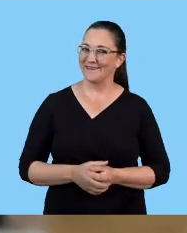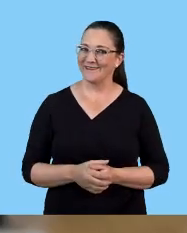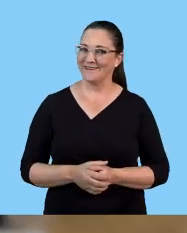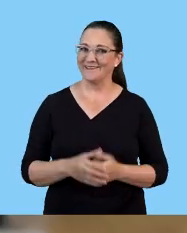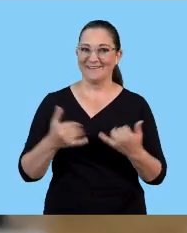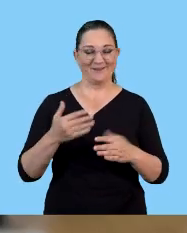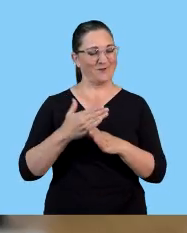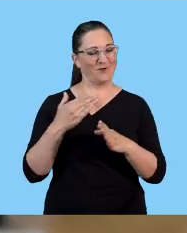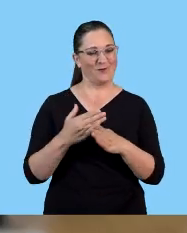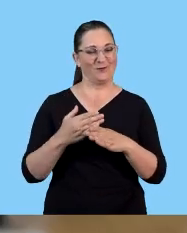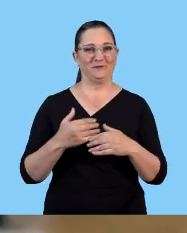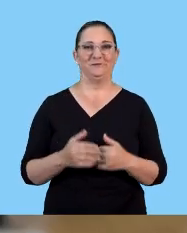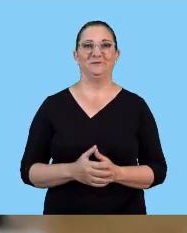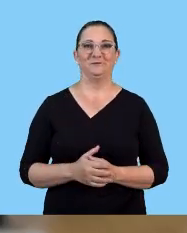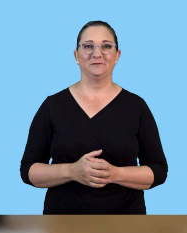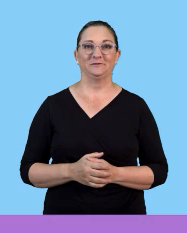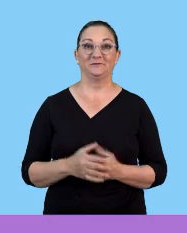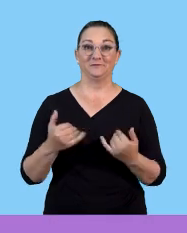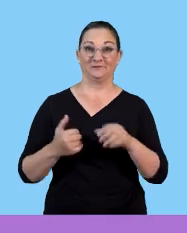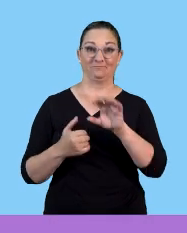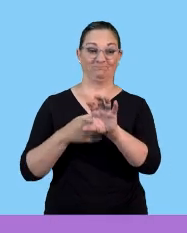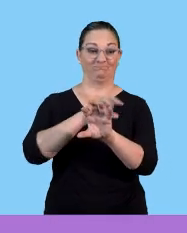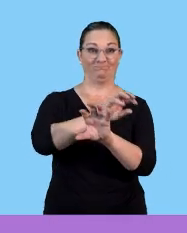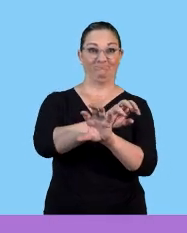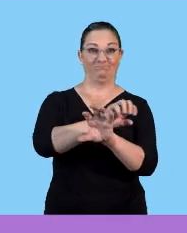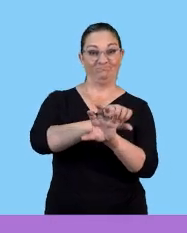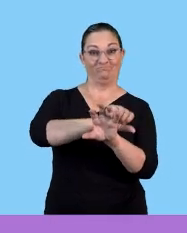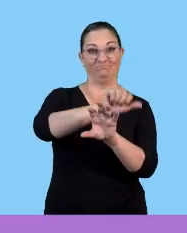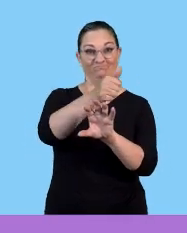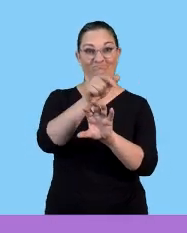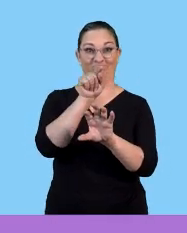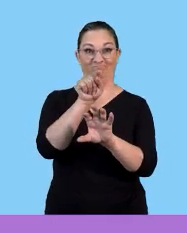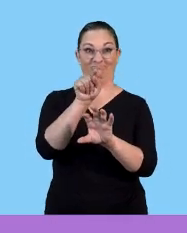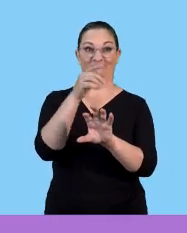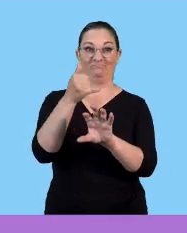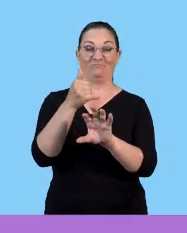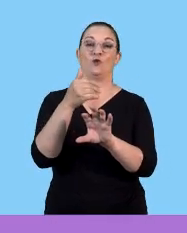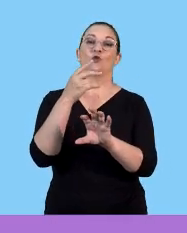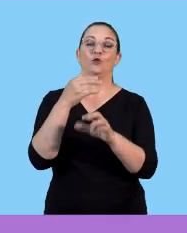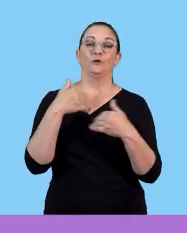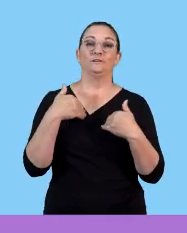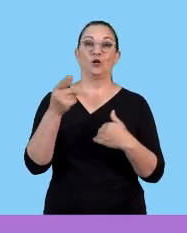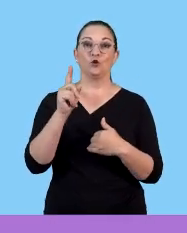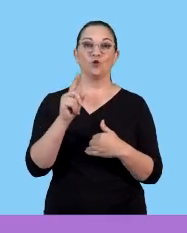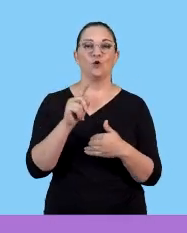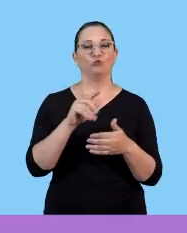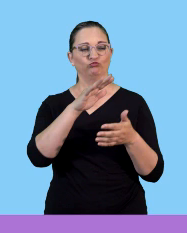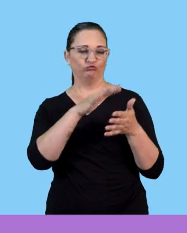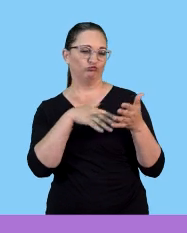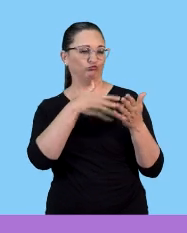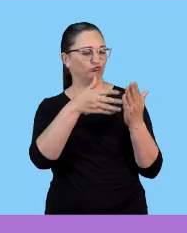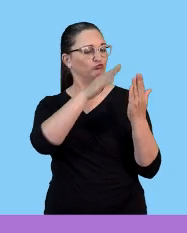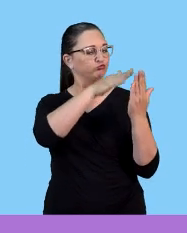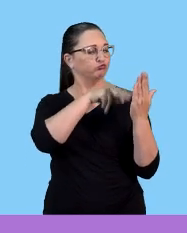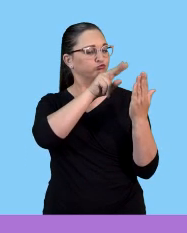Welcome back, everyone. Let's get into the work. So from the concept map, I'm going to jump into assembly diagrams. Let's see what that's